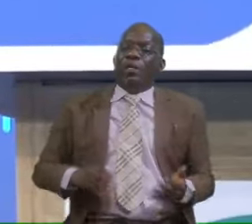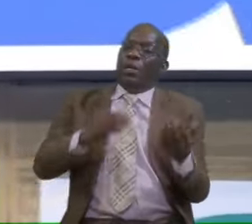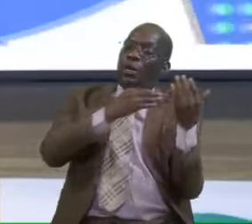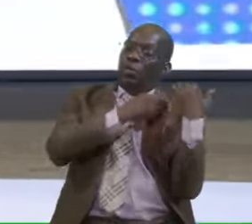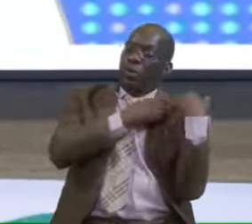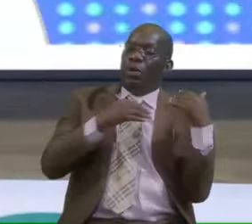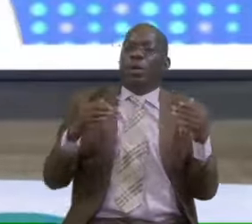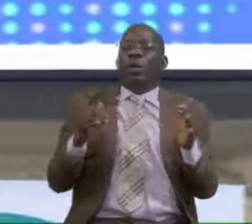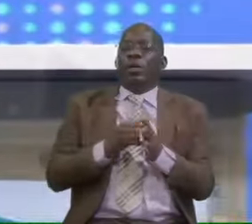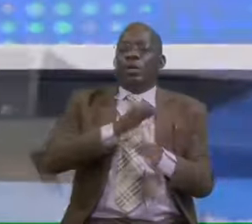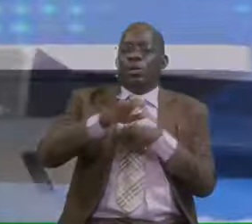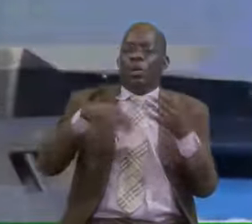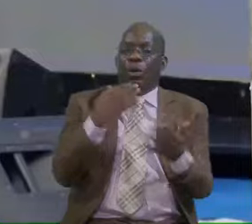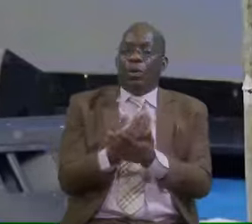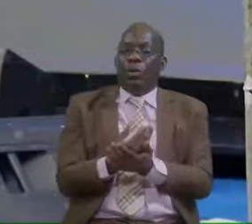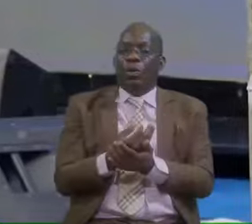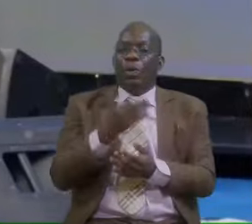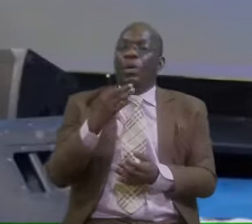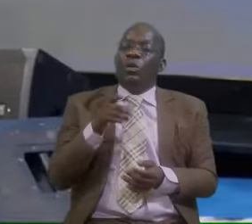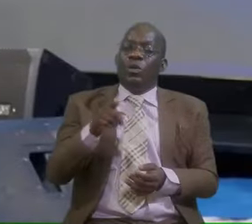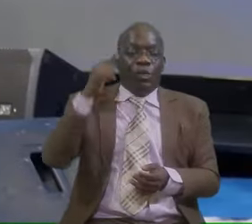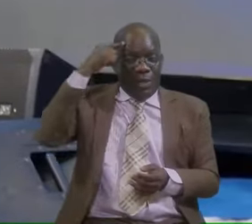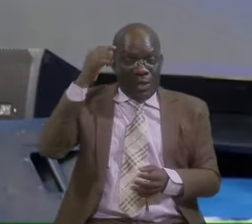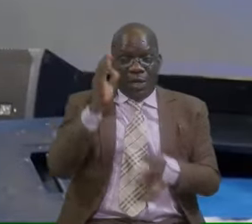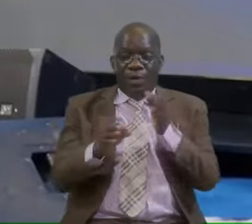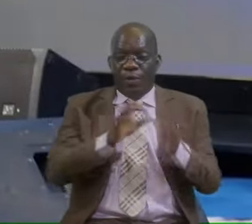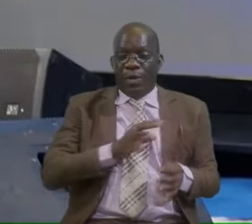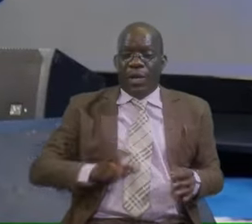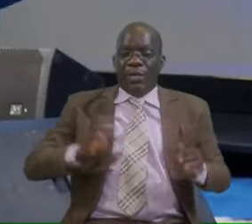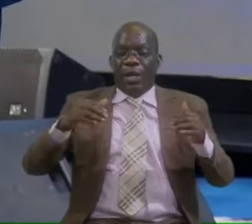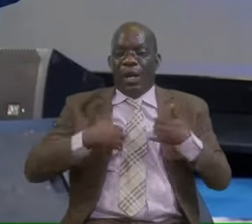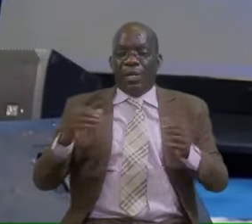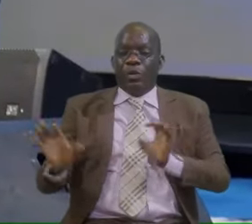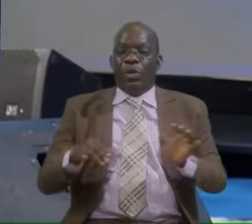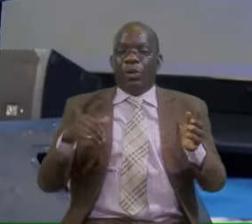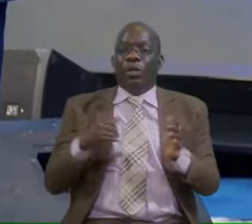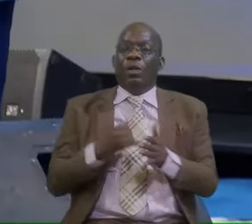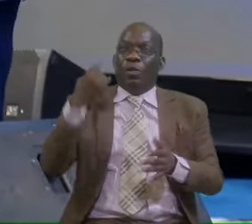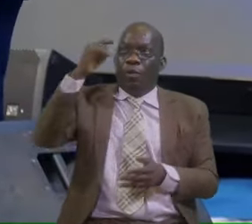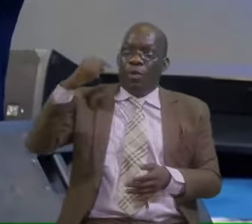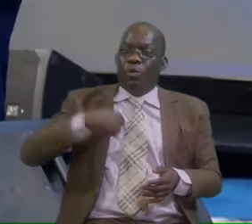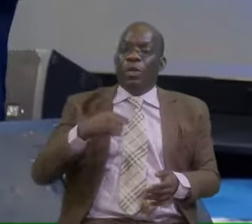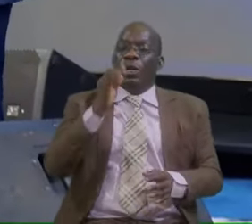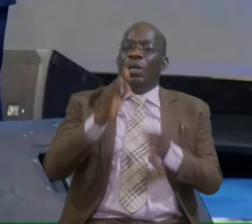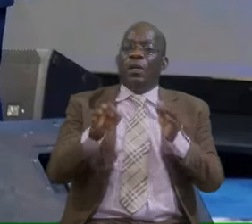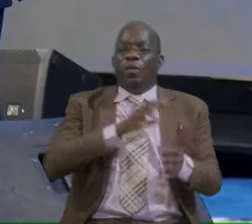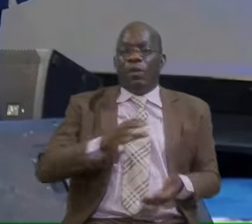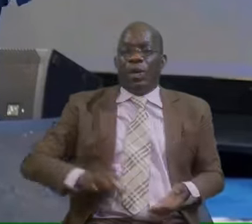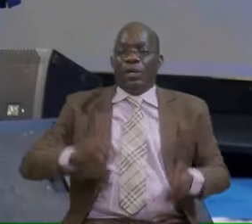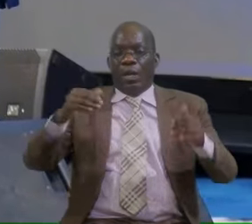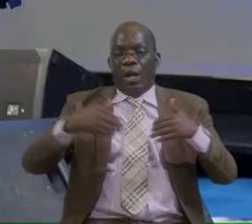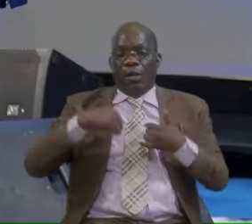think, if Christ has borne that for me, if Christ has suffered that for me, I